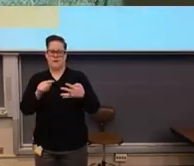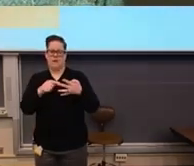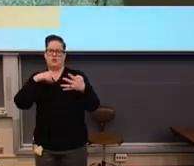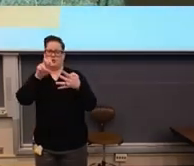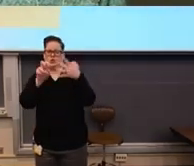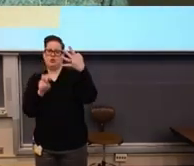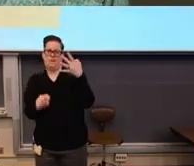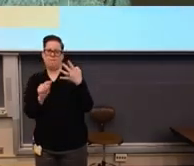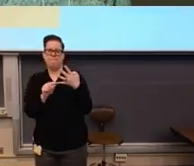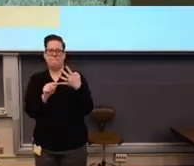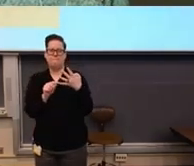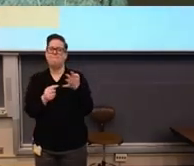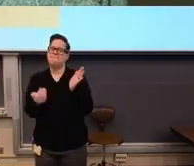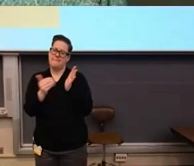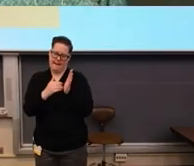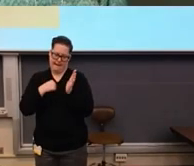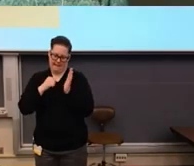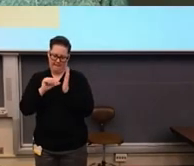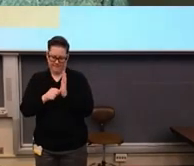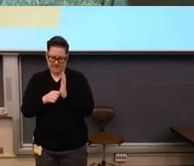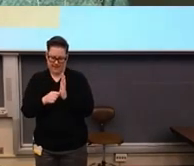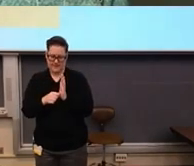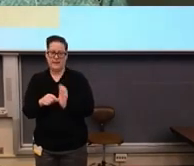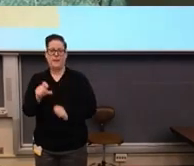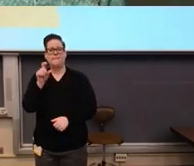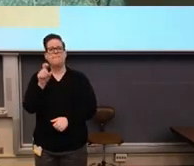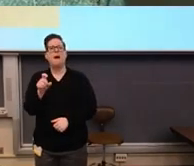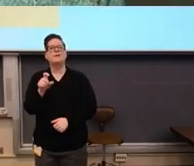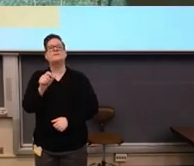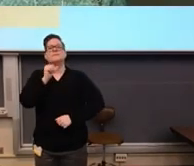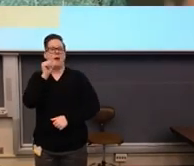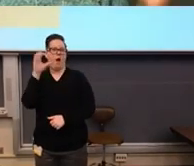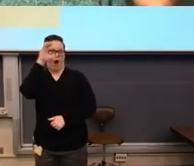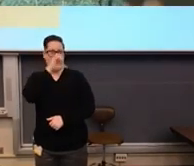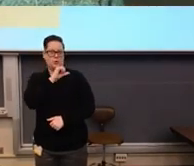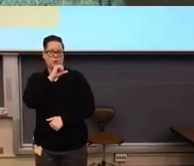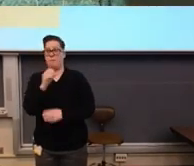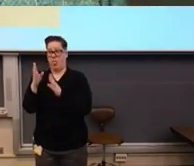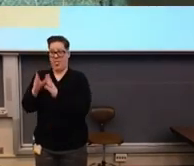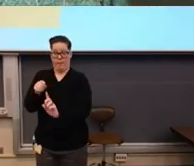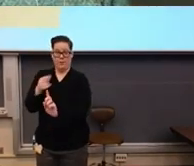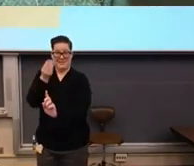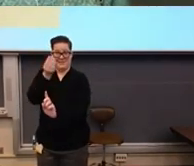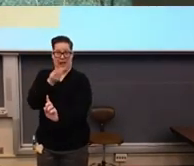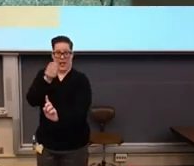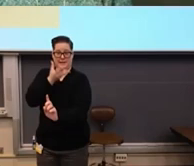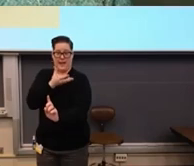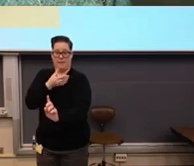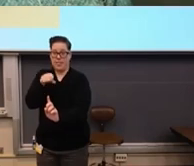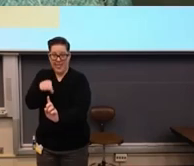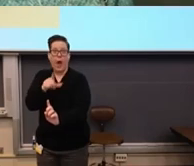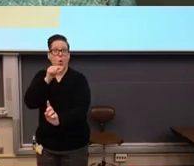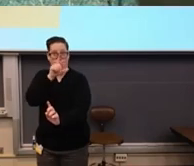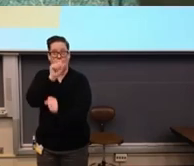and just to again reiterate that we have to stop assuming that the informant is the caregiver or the